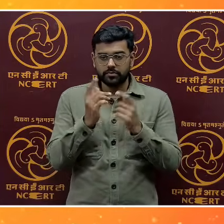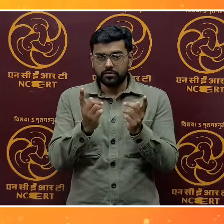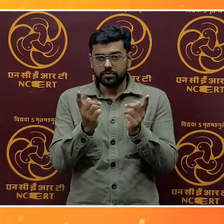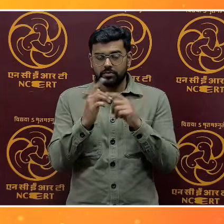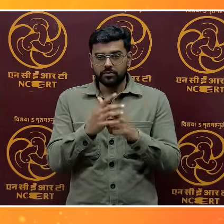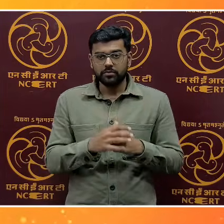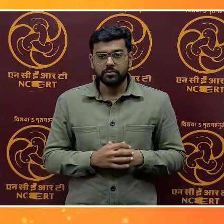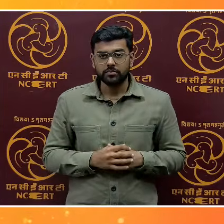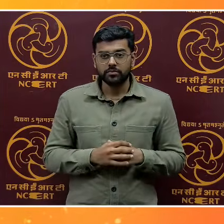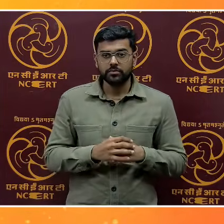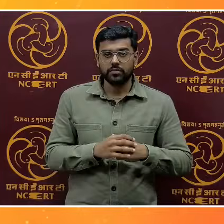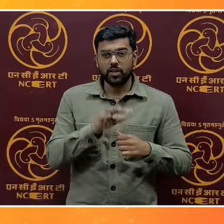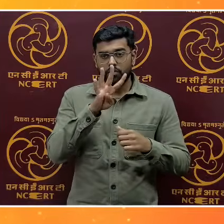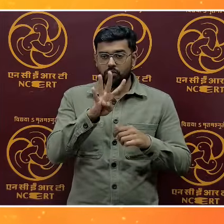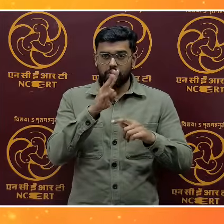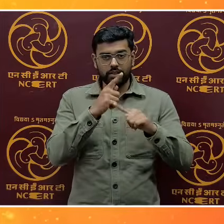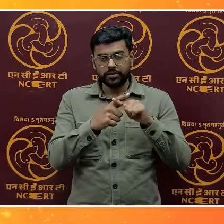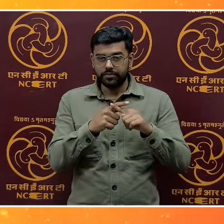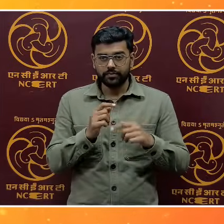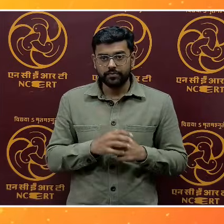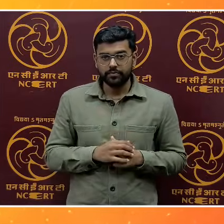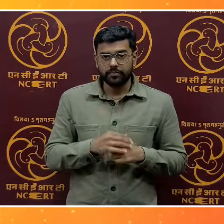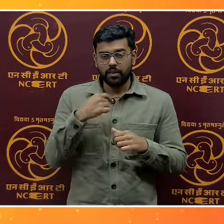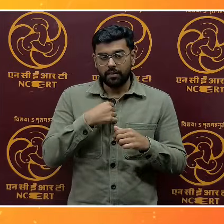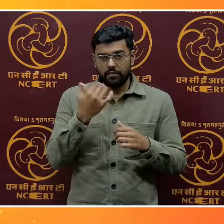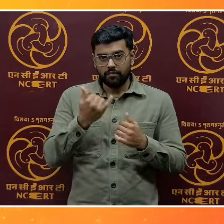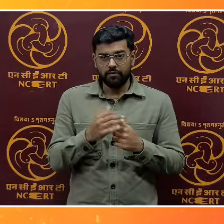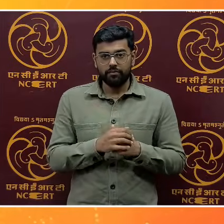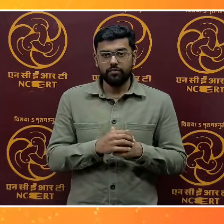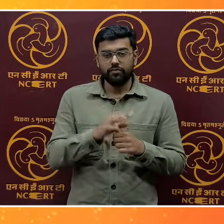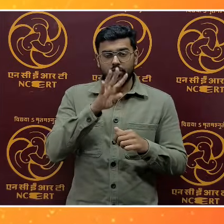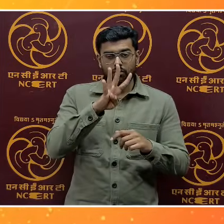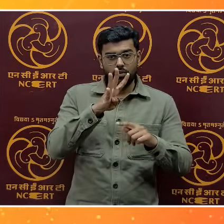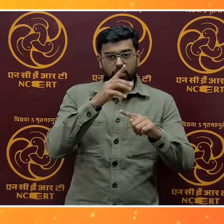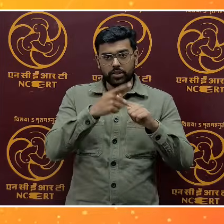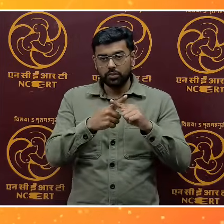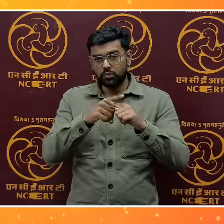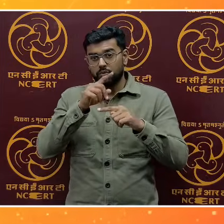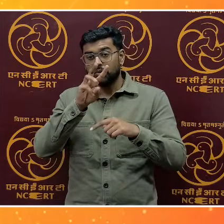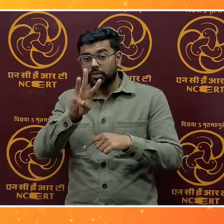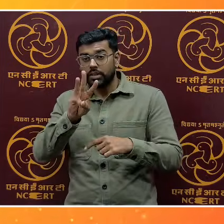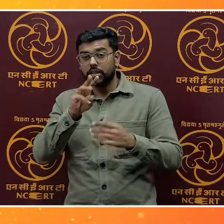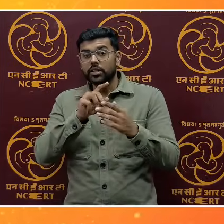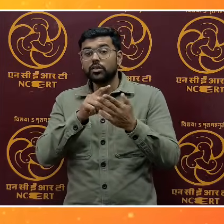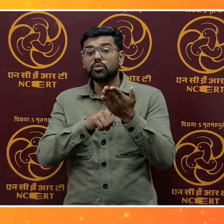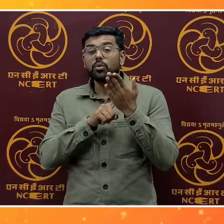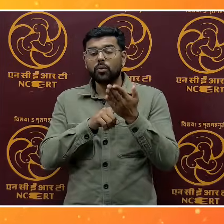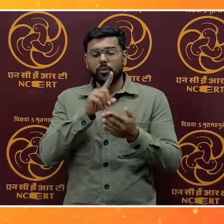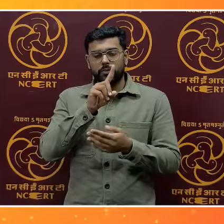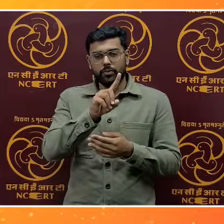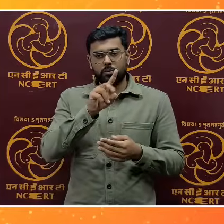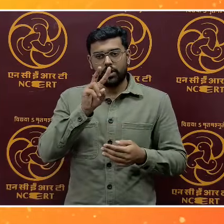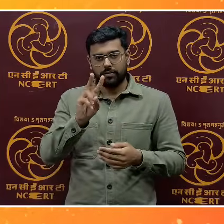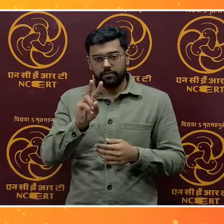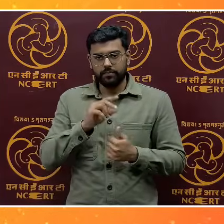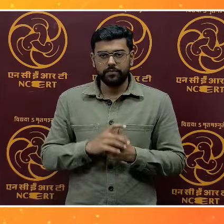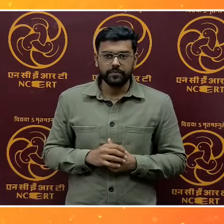ratio we have taken as 4x. So, let me multiply 4 with 3. into 3. It will give me 12